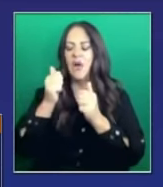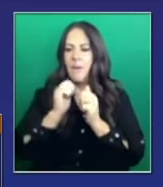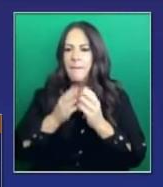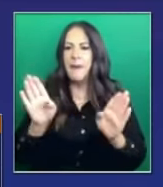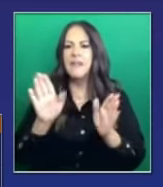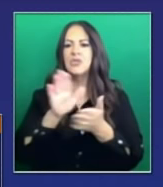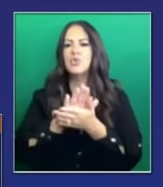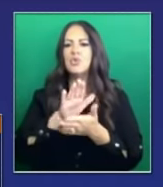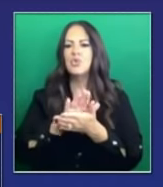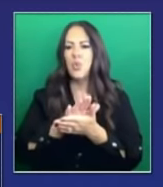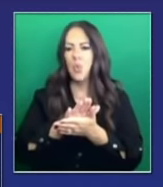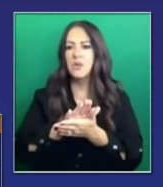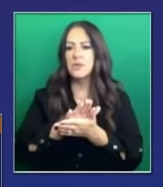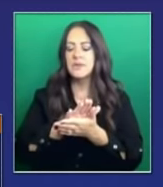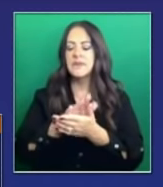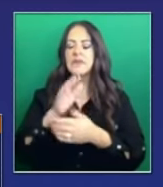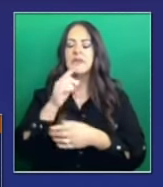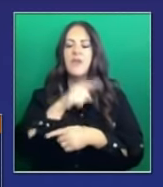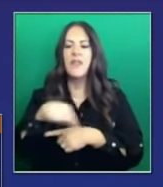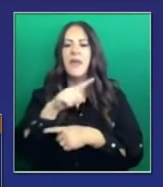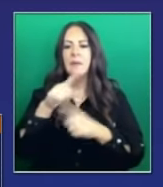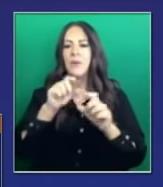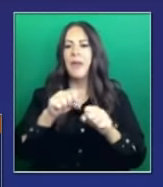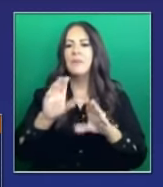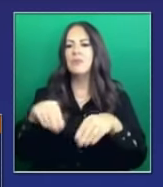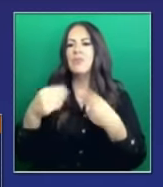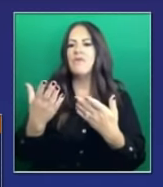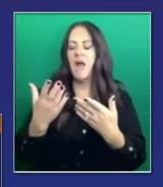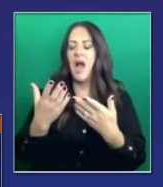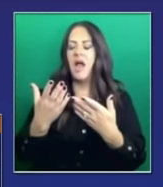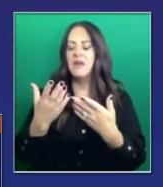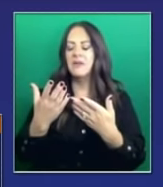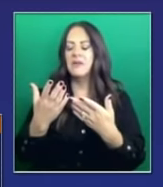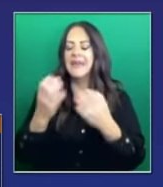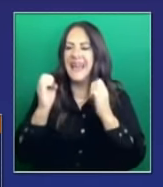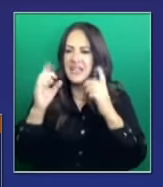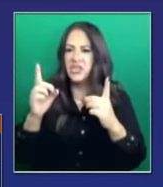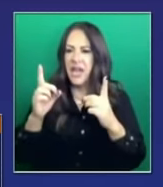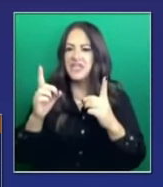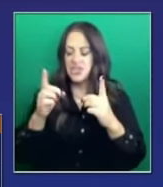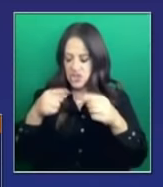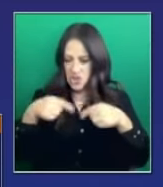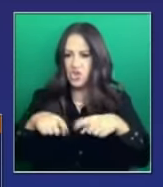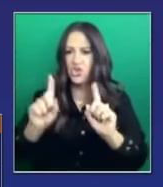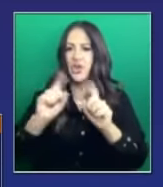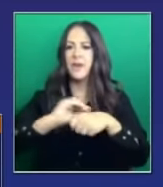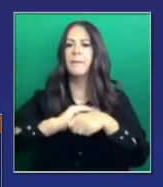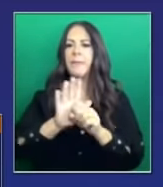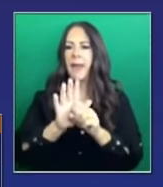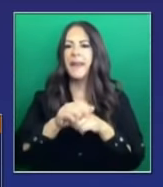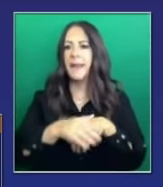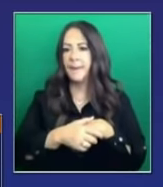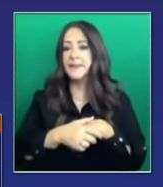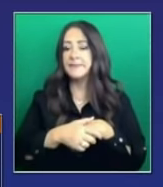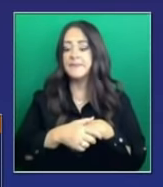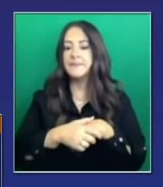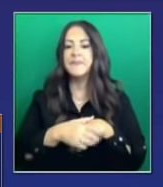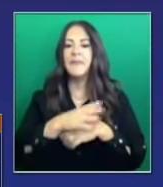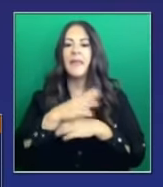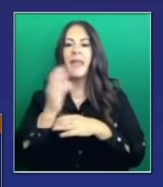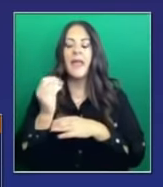value proposition that defines our why across the spectrum of supports here in this state. We also provided, just as a